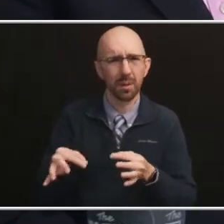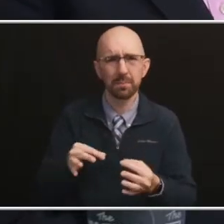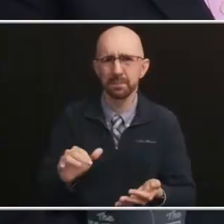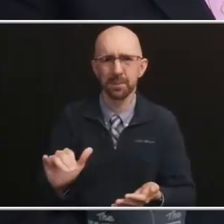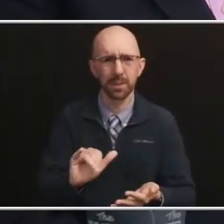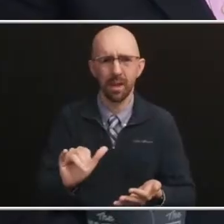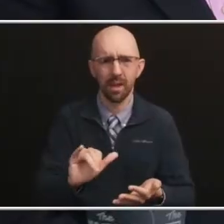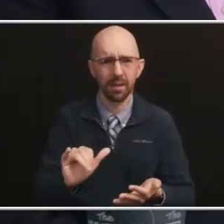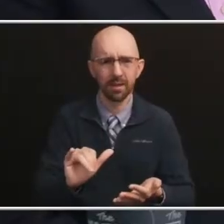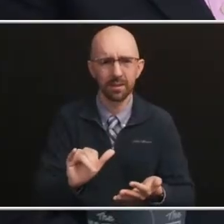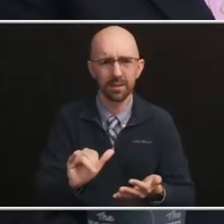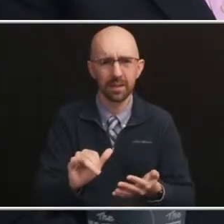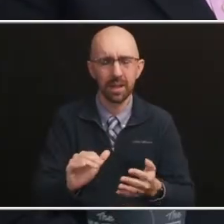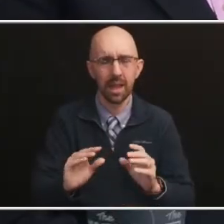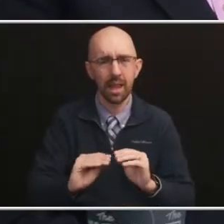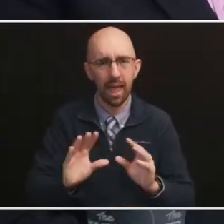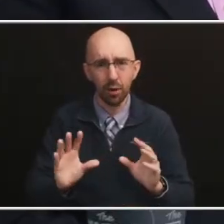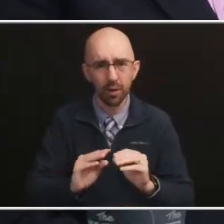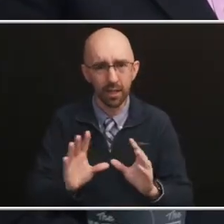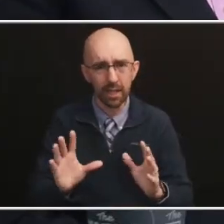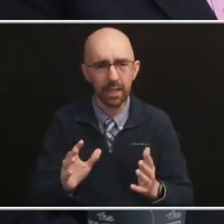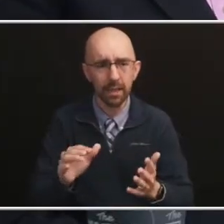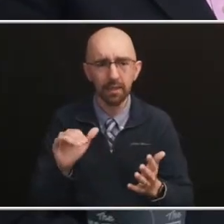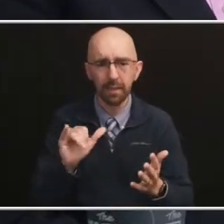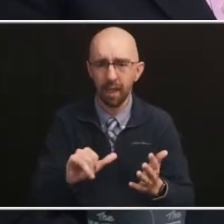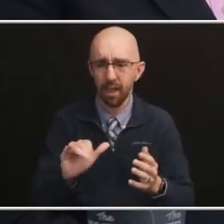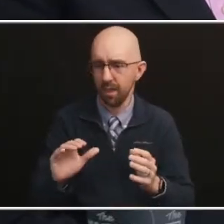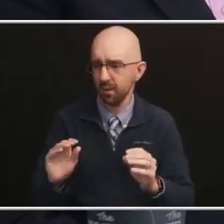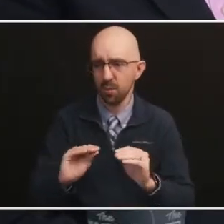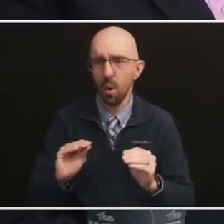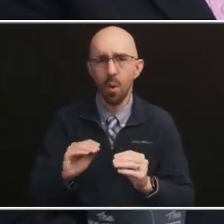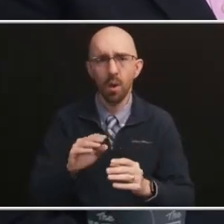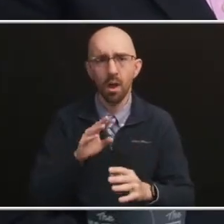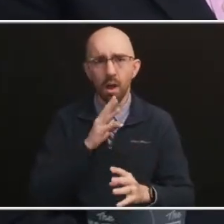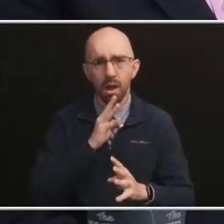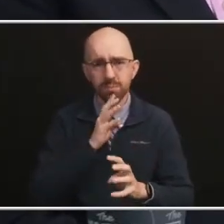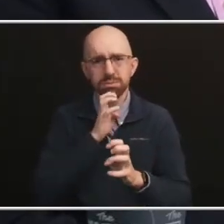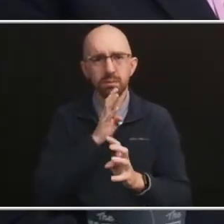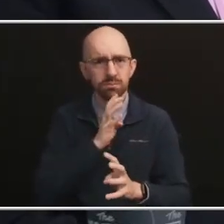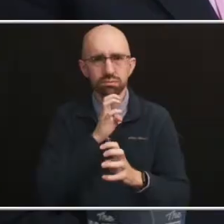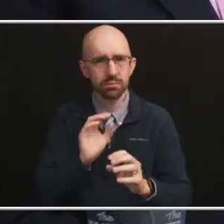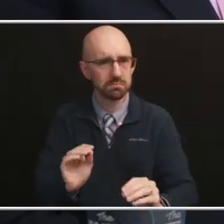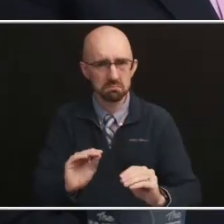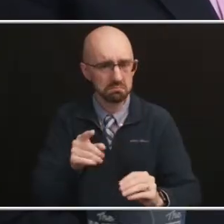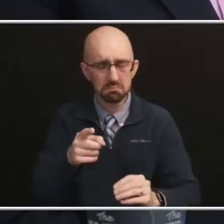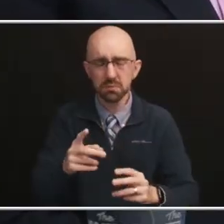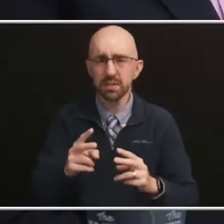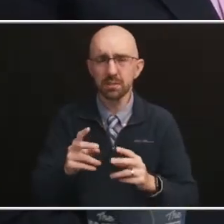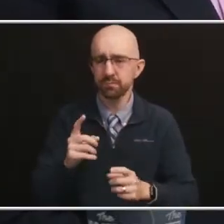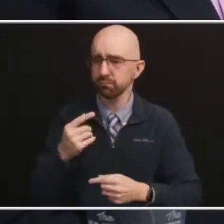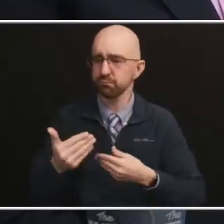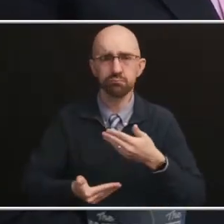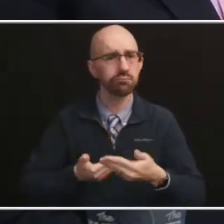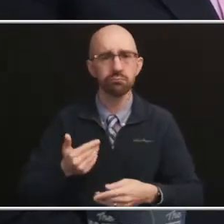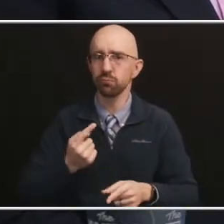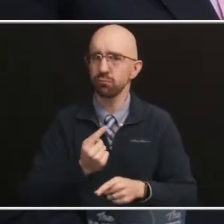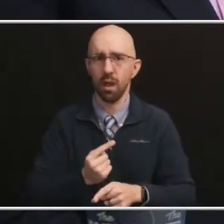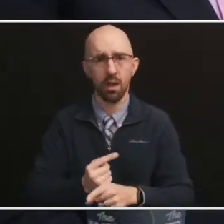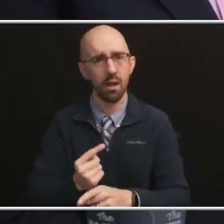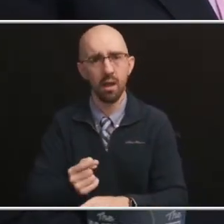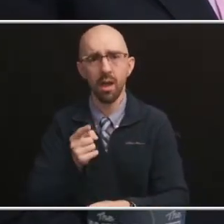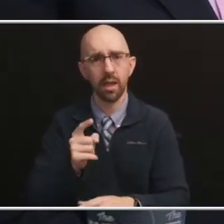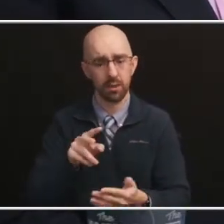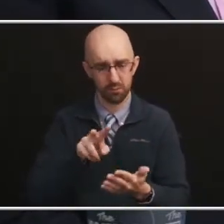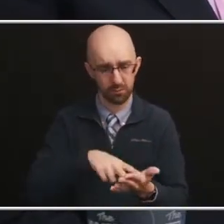the clarity, that there was no stumbling. He was where he was supposed to be. He was reading